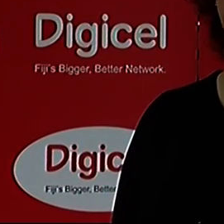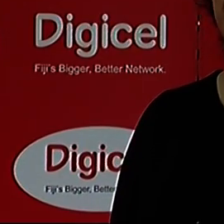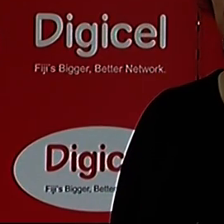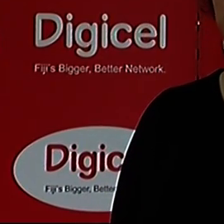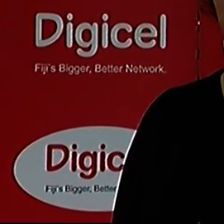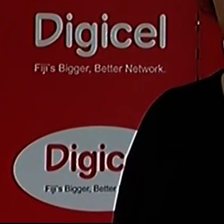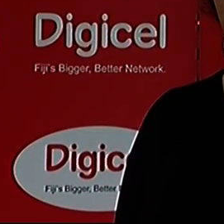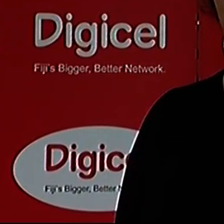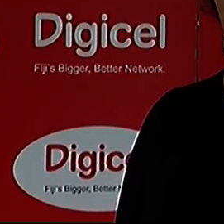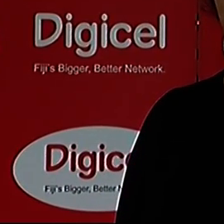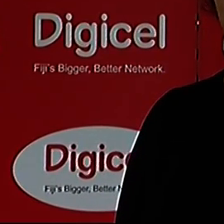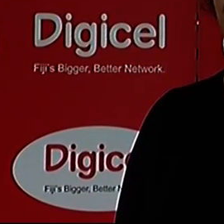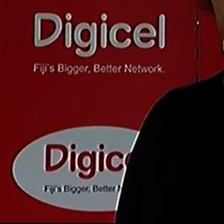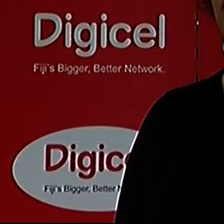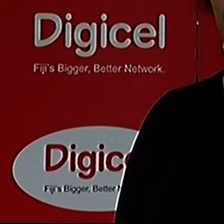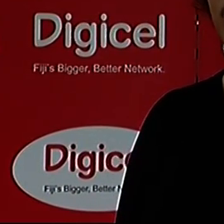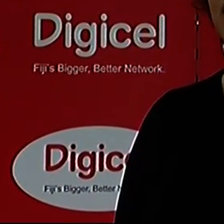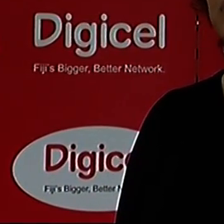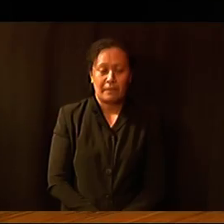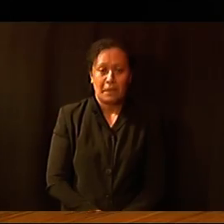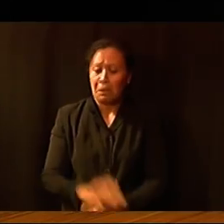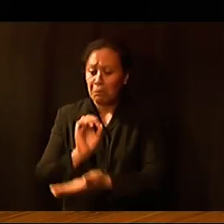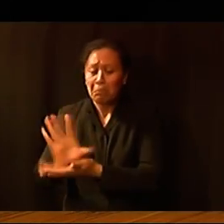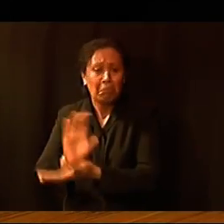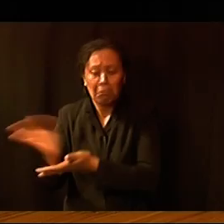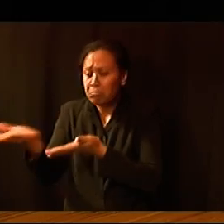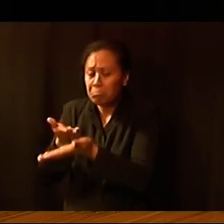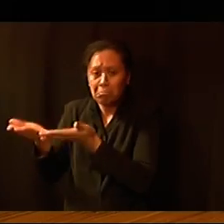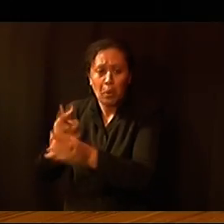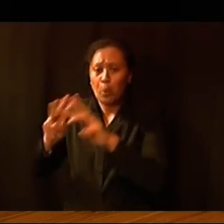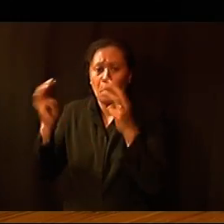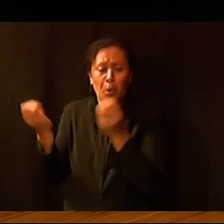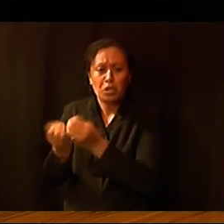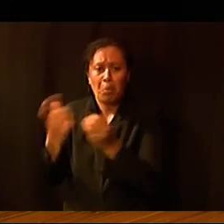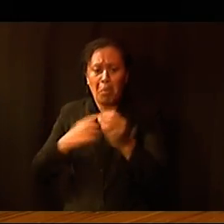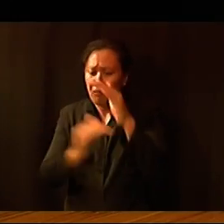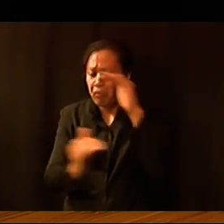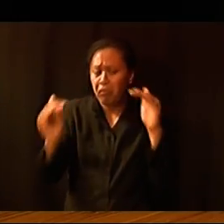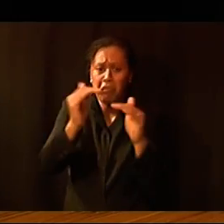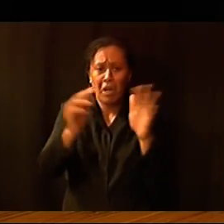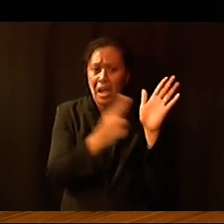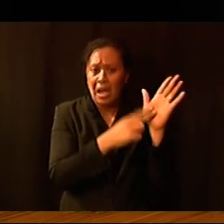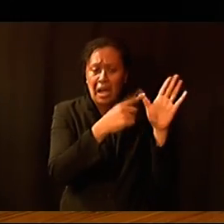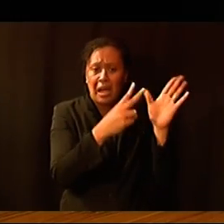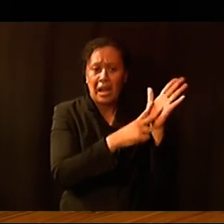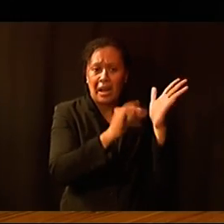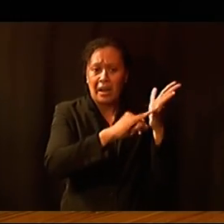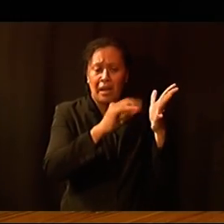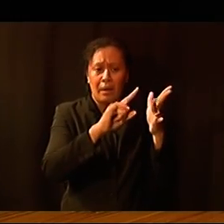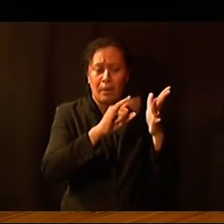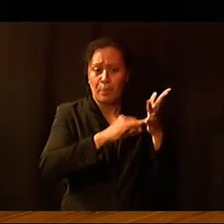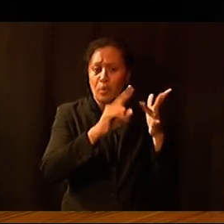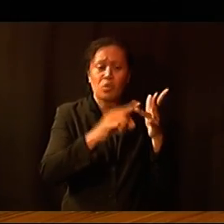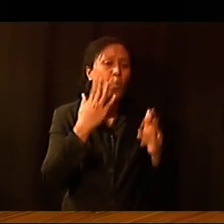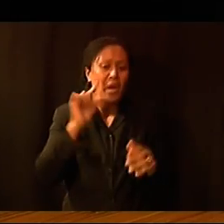the environment much better for the future generations. A consultation workshop for the revitalizing of the Navuso agriculture